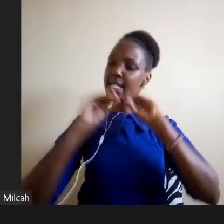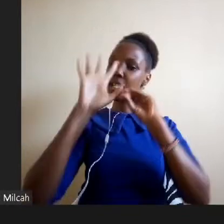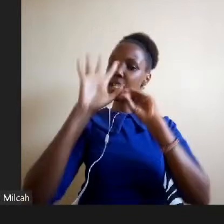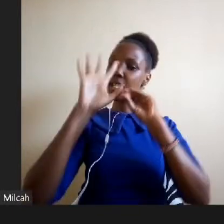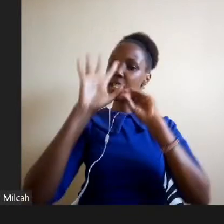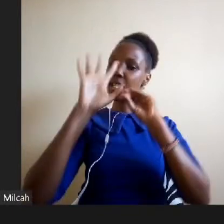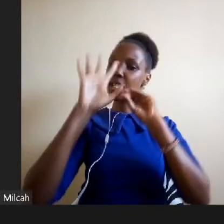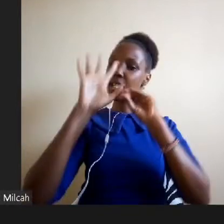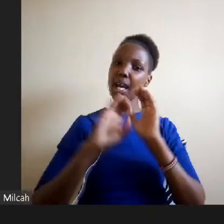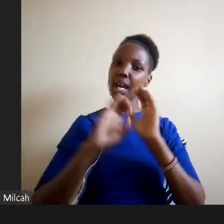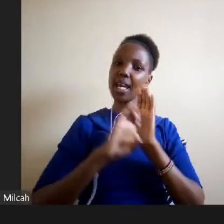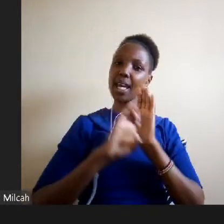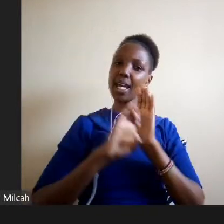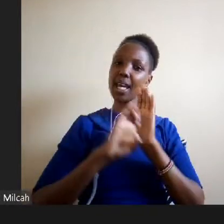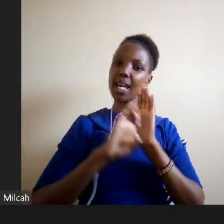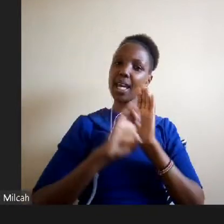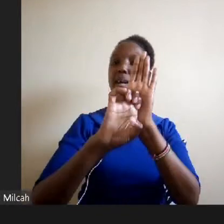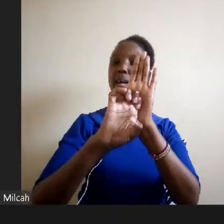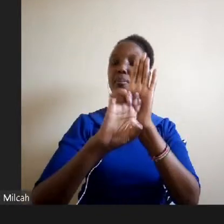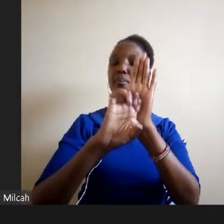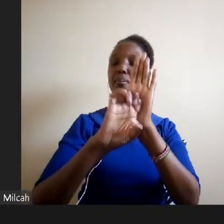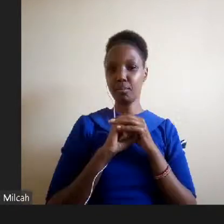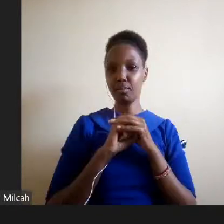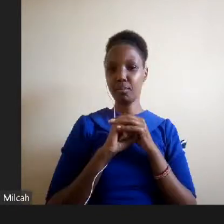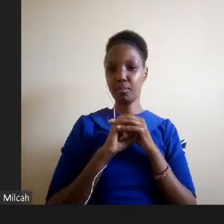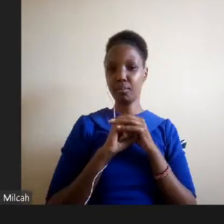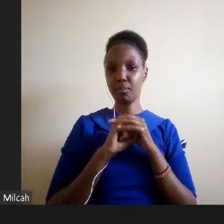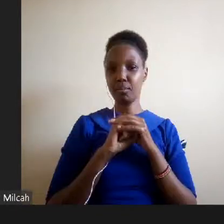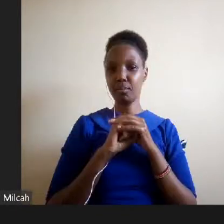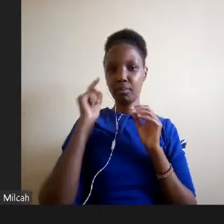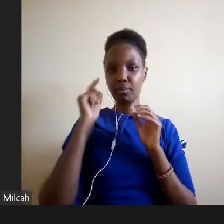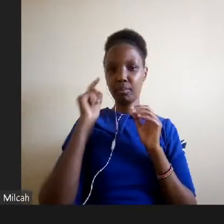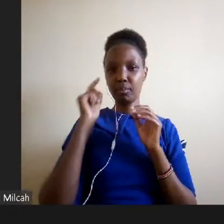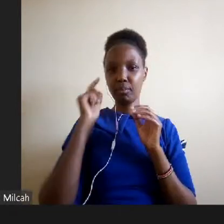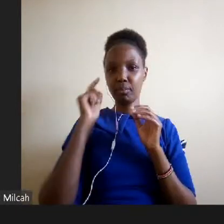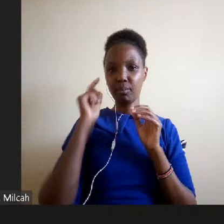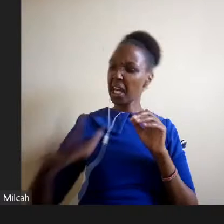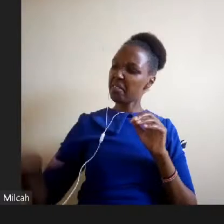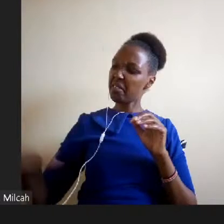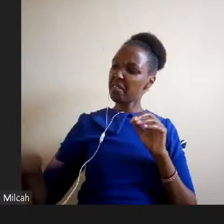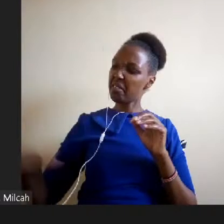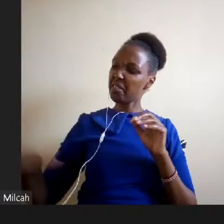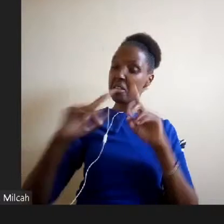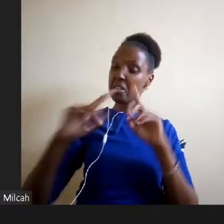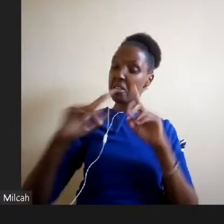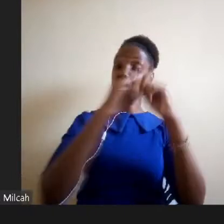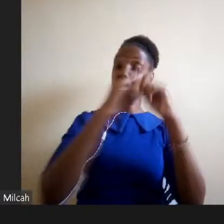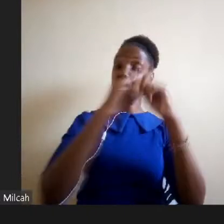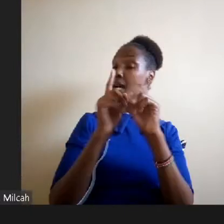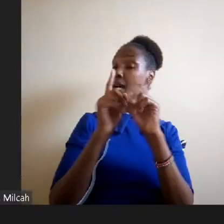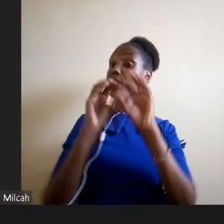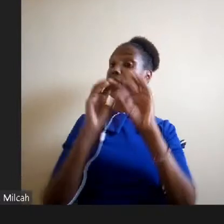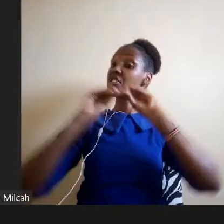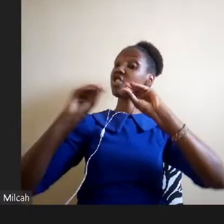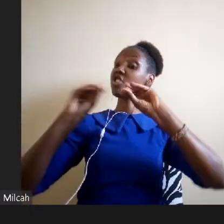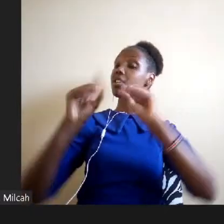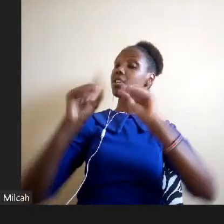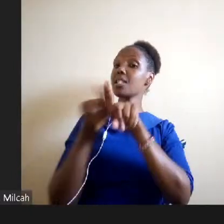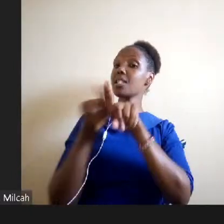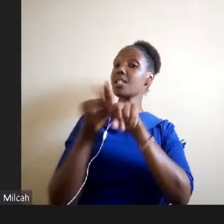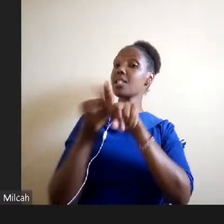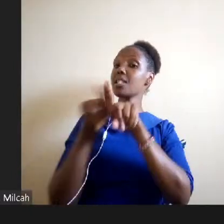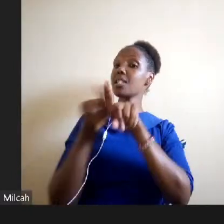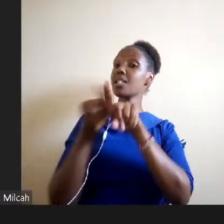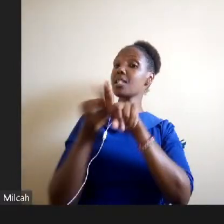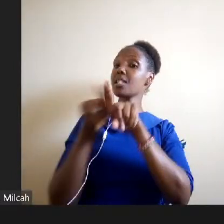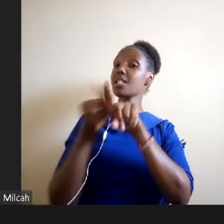we had. The environments might have been different, but I'm very sure the teachings are the same. We also have to